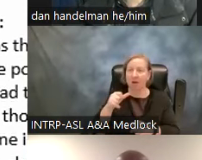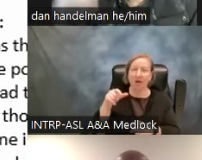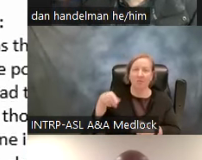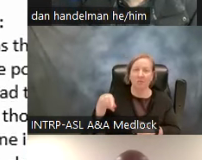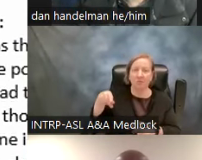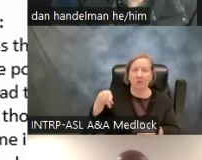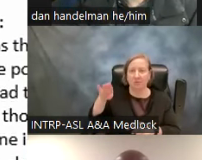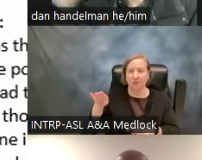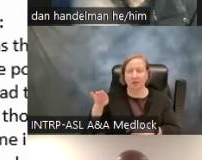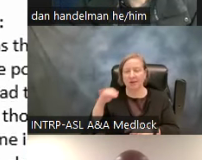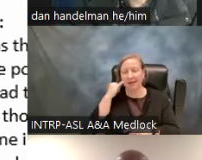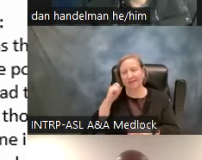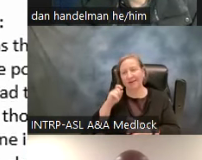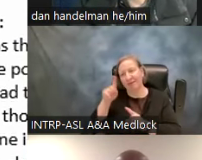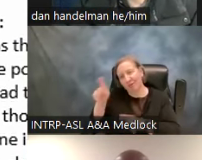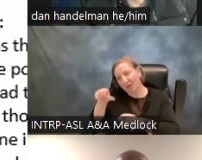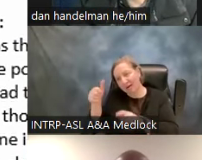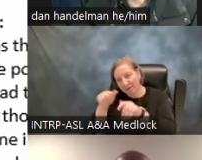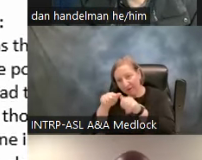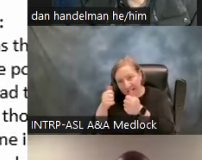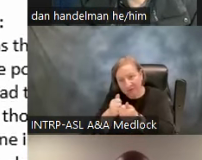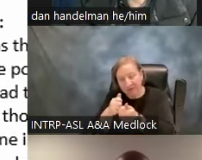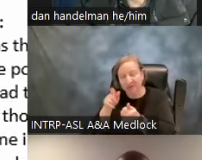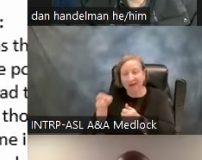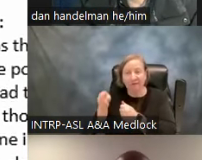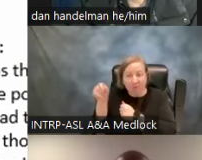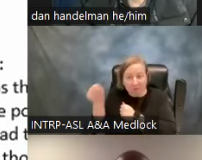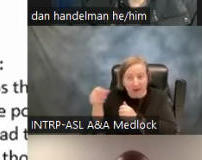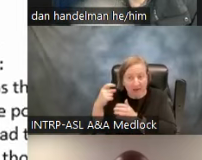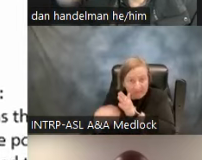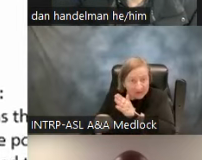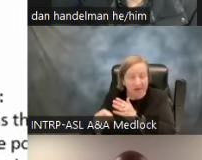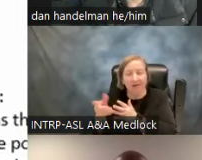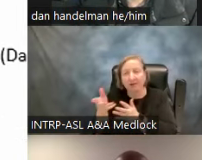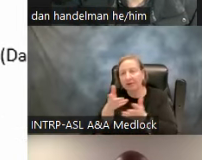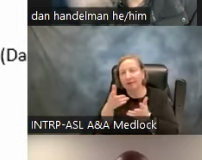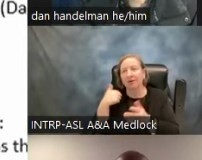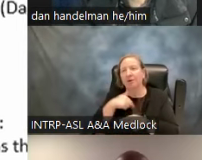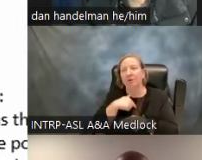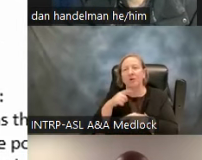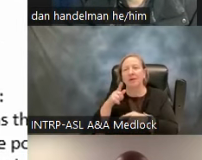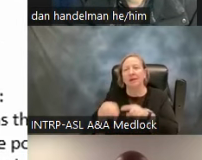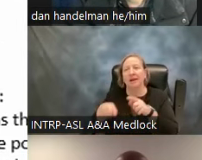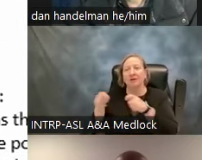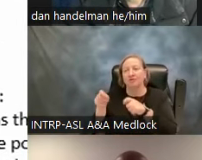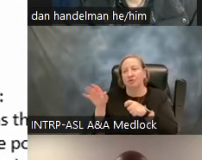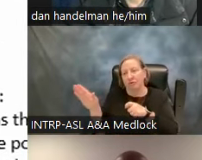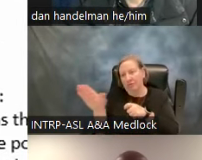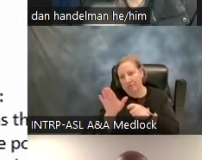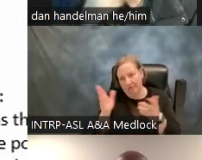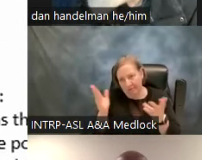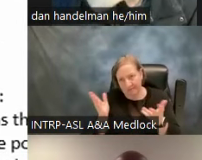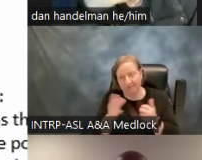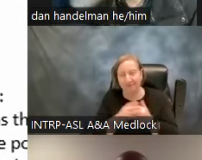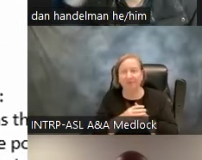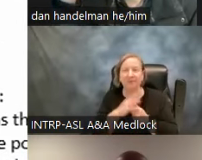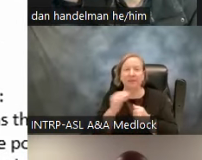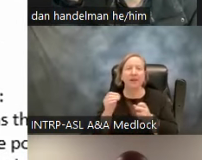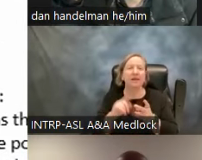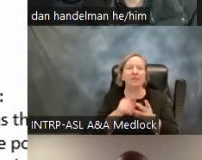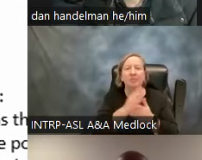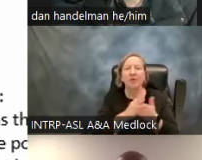So in other words, if they got to go to another agency and pay a fee, which, we don't have control over that. And then the part